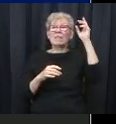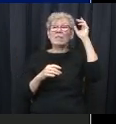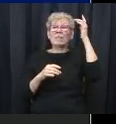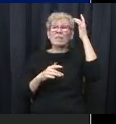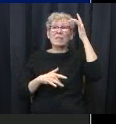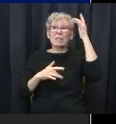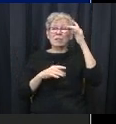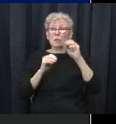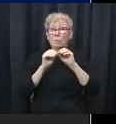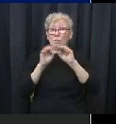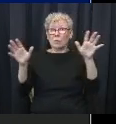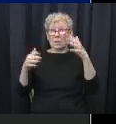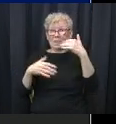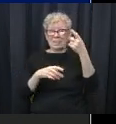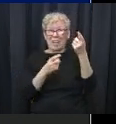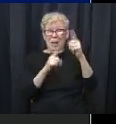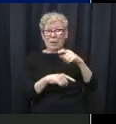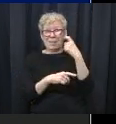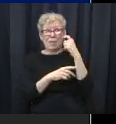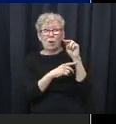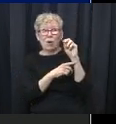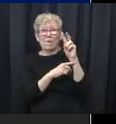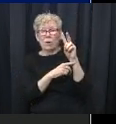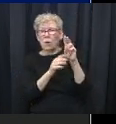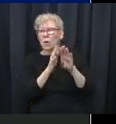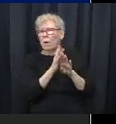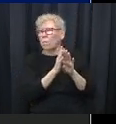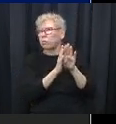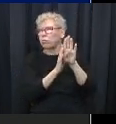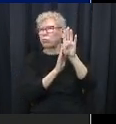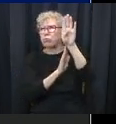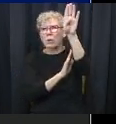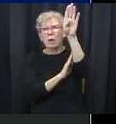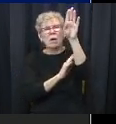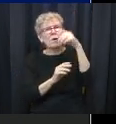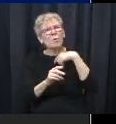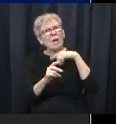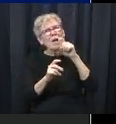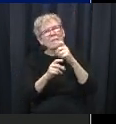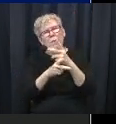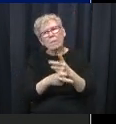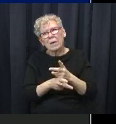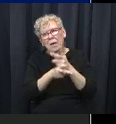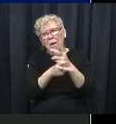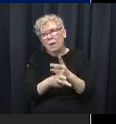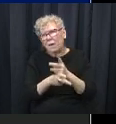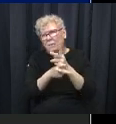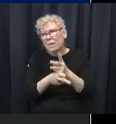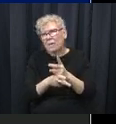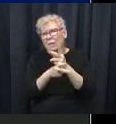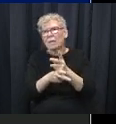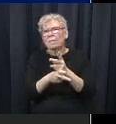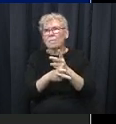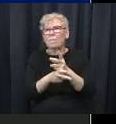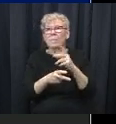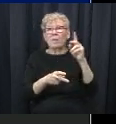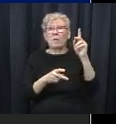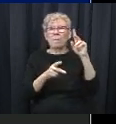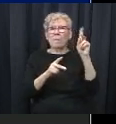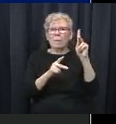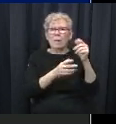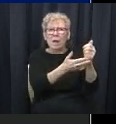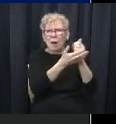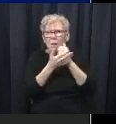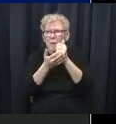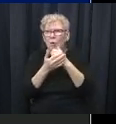better reflect where we are in the pandemic today, what we've learned over the last several months in using the Dial, and the balance we are trying